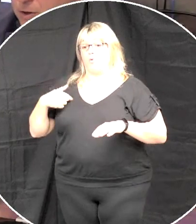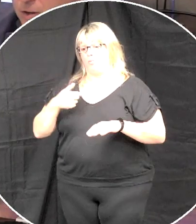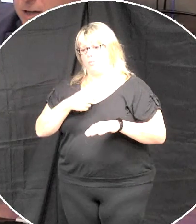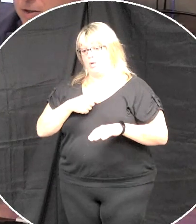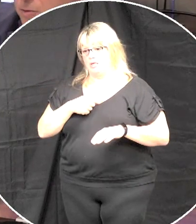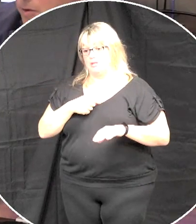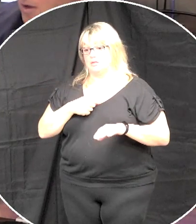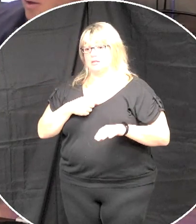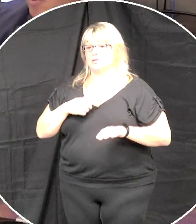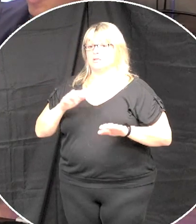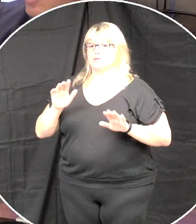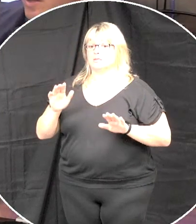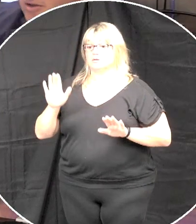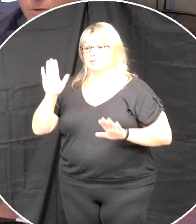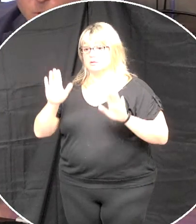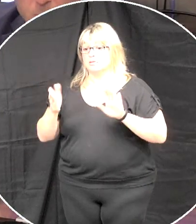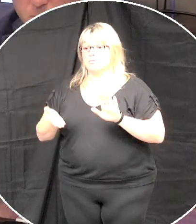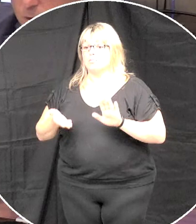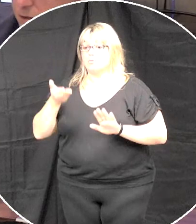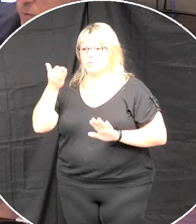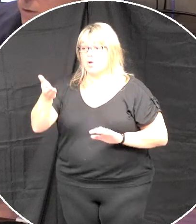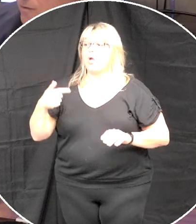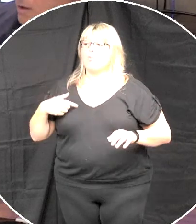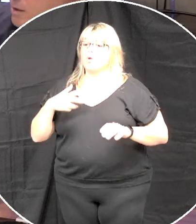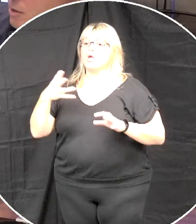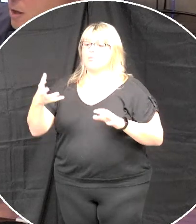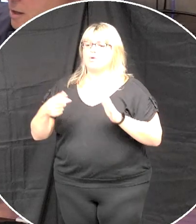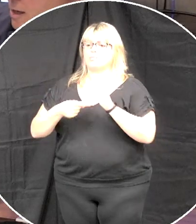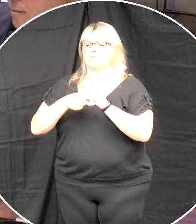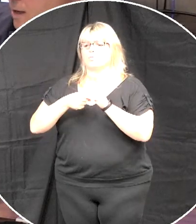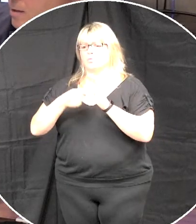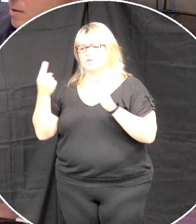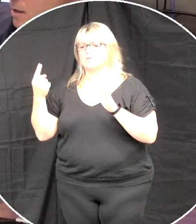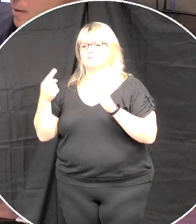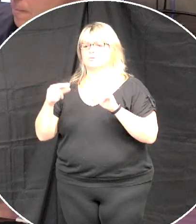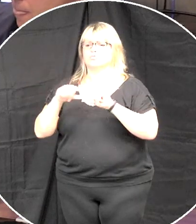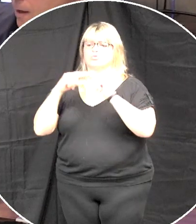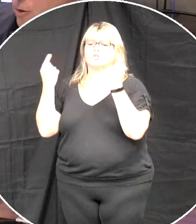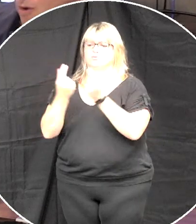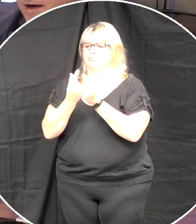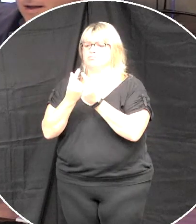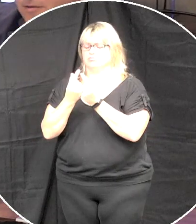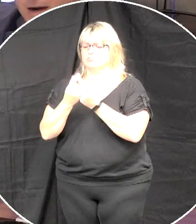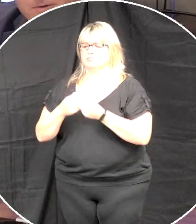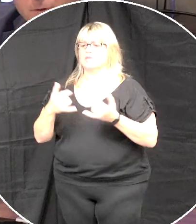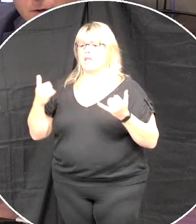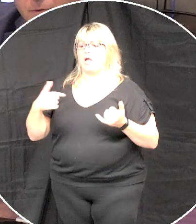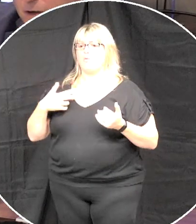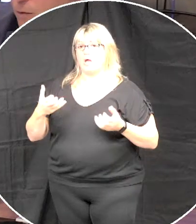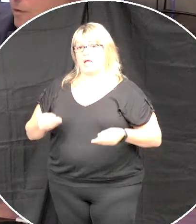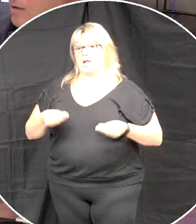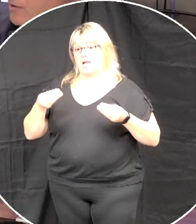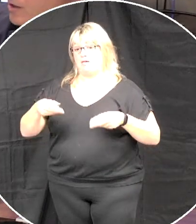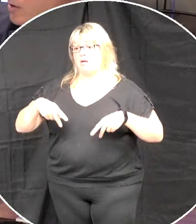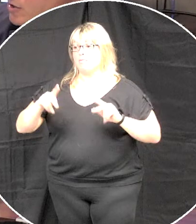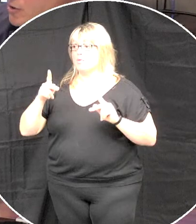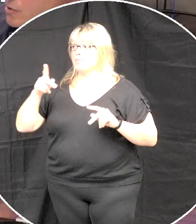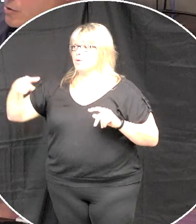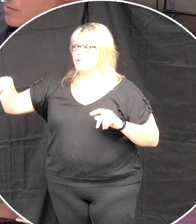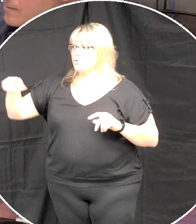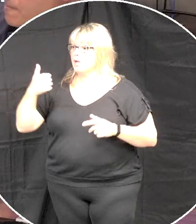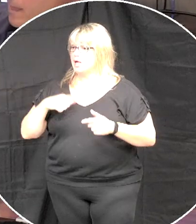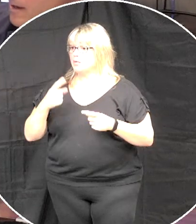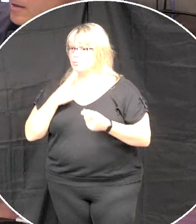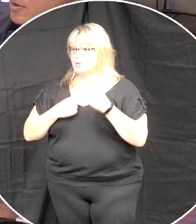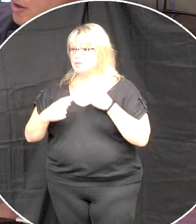property transactions, we'll do these as a group as we've decided in advance. I do want to give the opportunity for anyone around for any